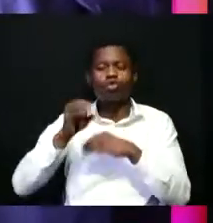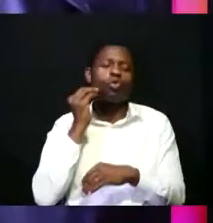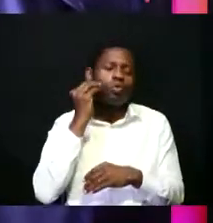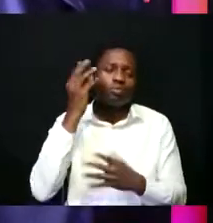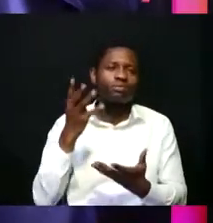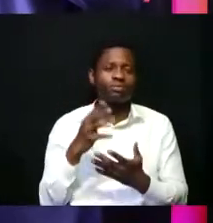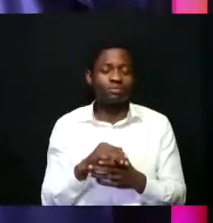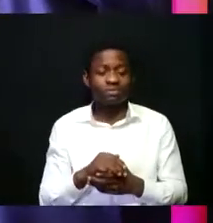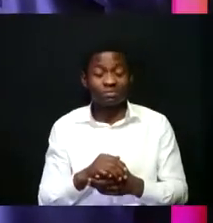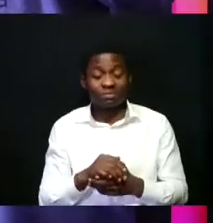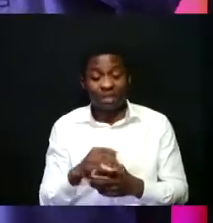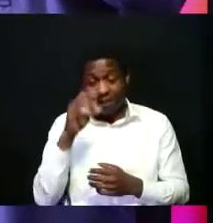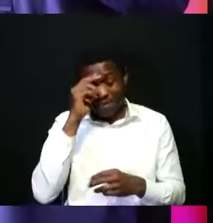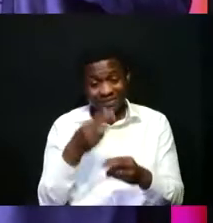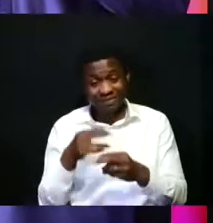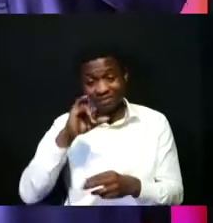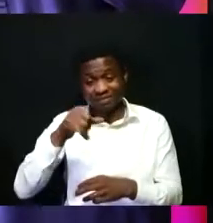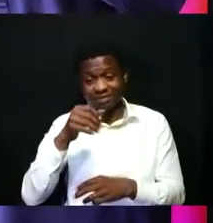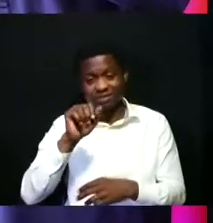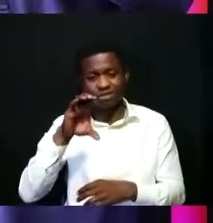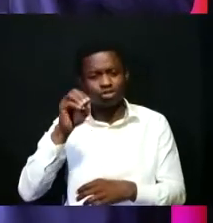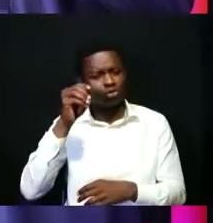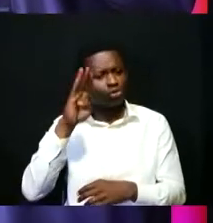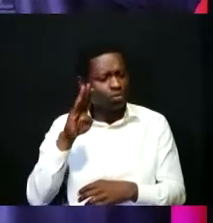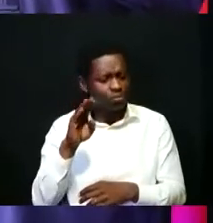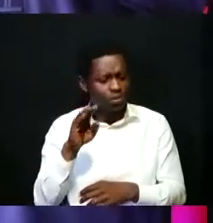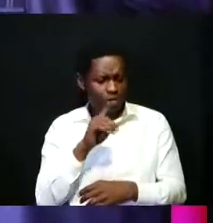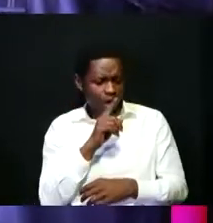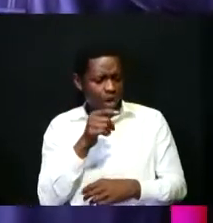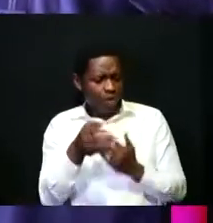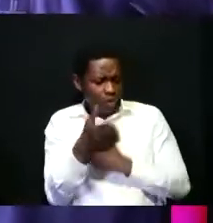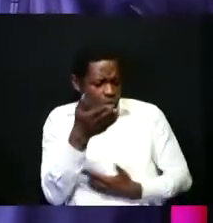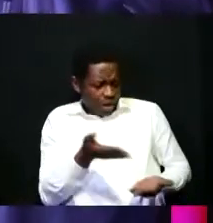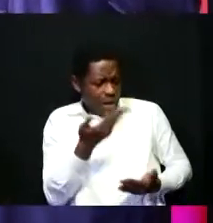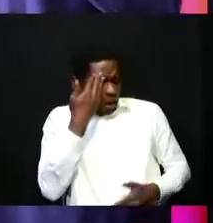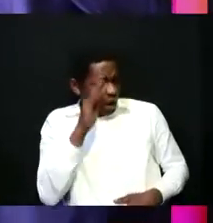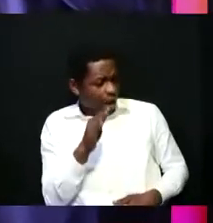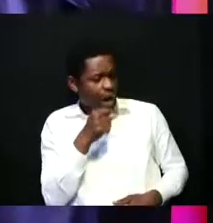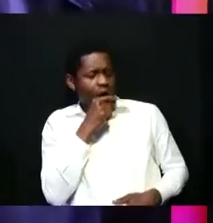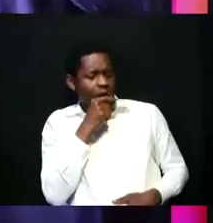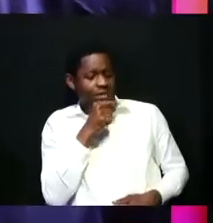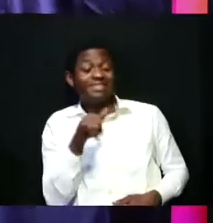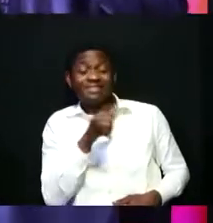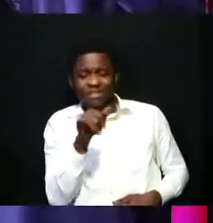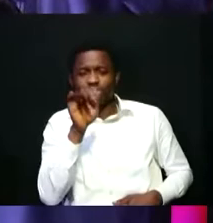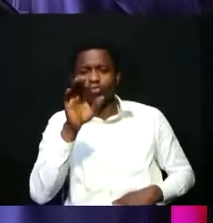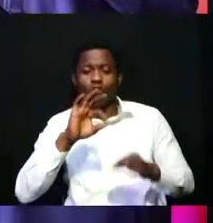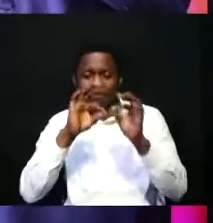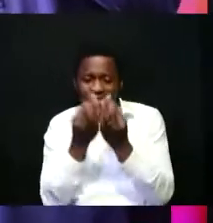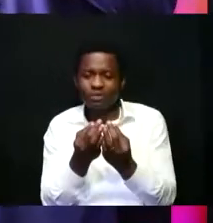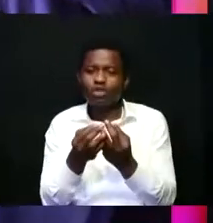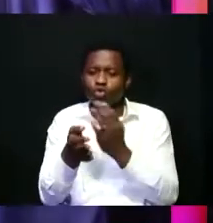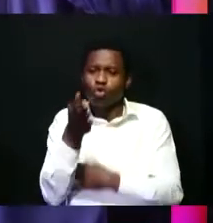Jacob said, God is here and I didn't know. God is with you. He is in